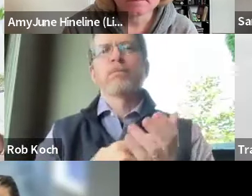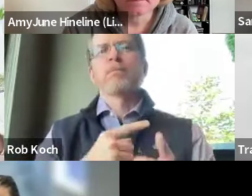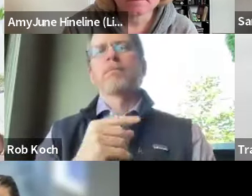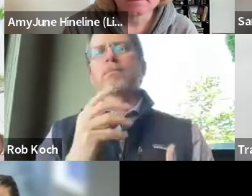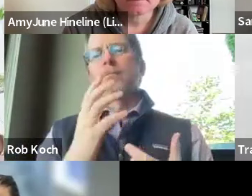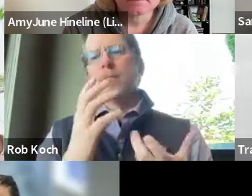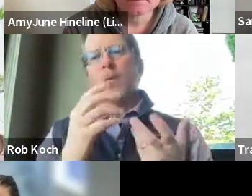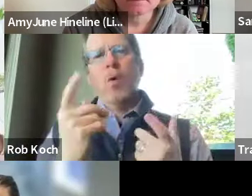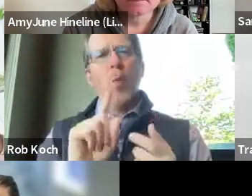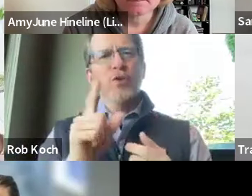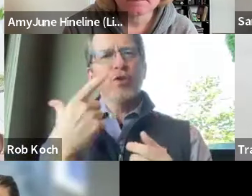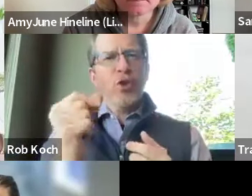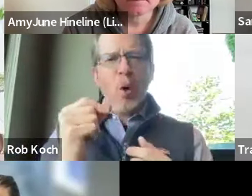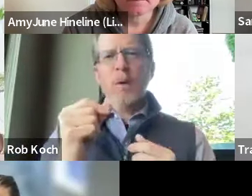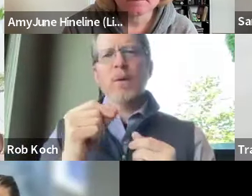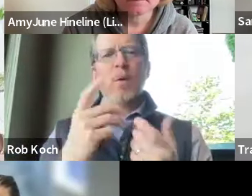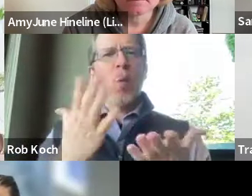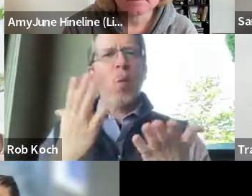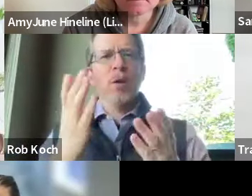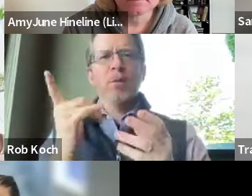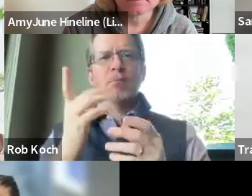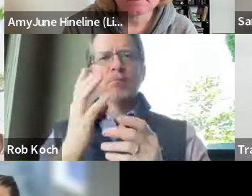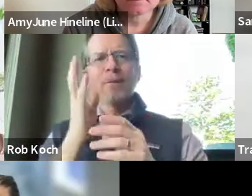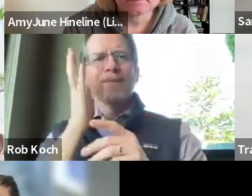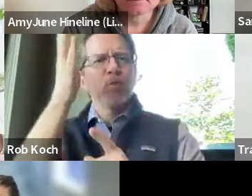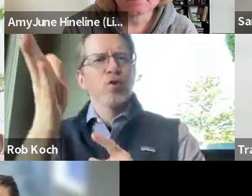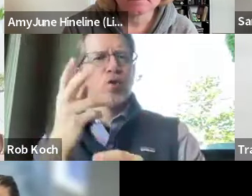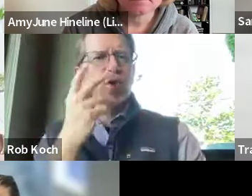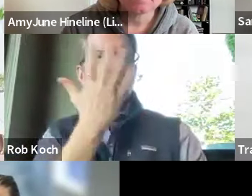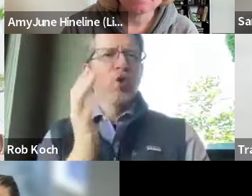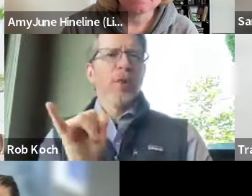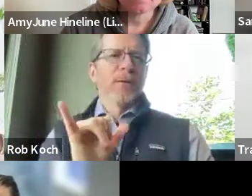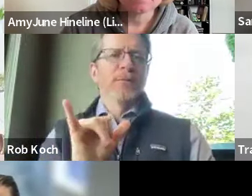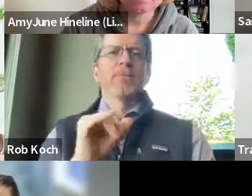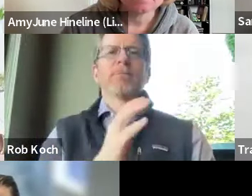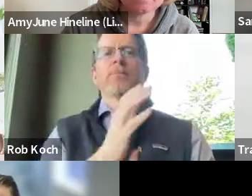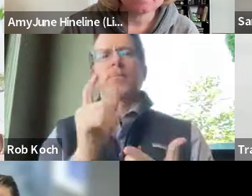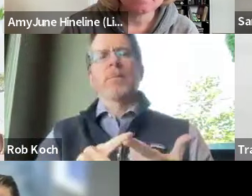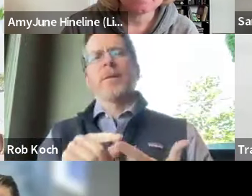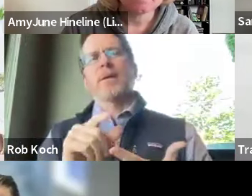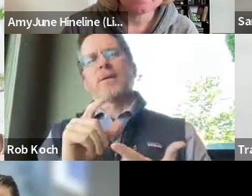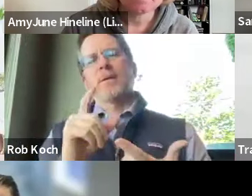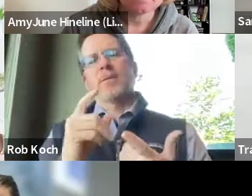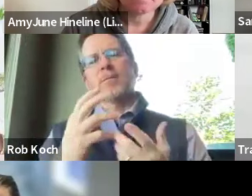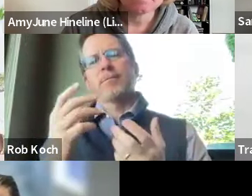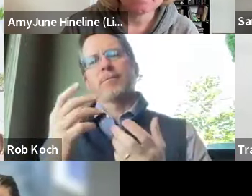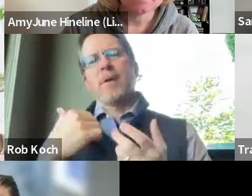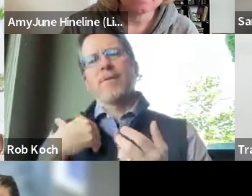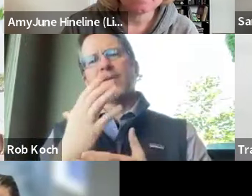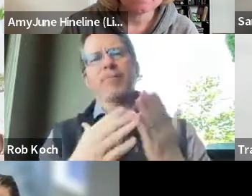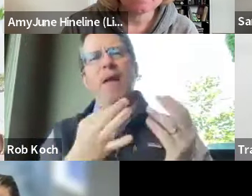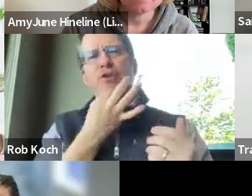So we'll have a few folks talking on that topic, you know, where it's going, what the future looks like for